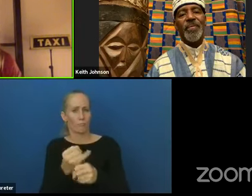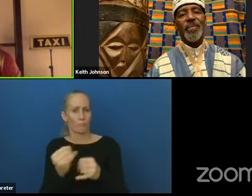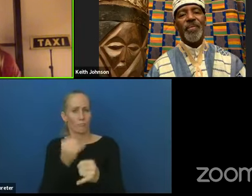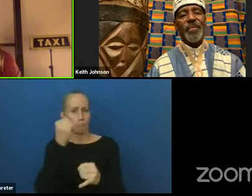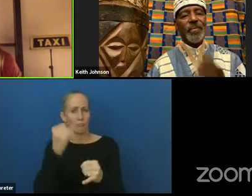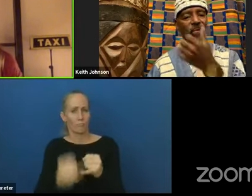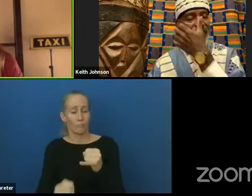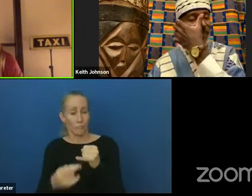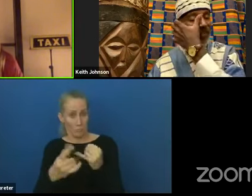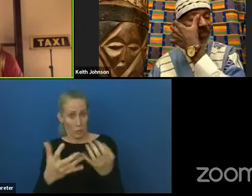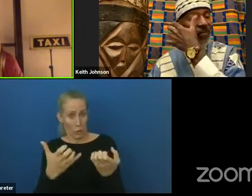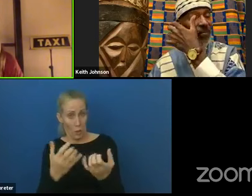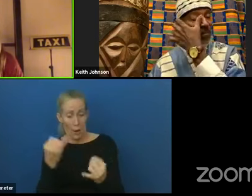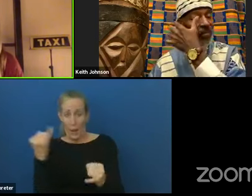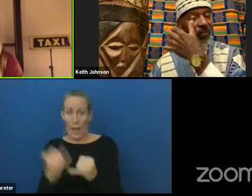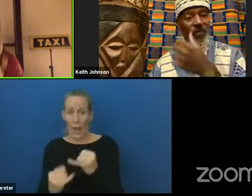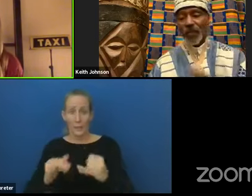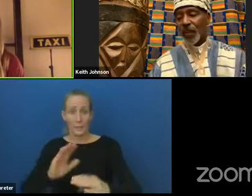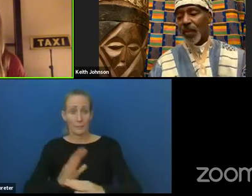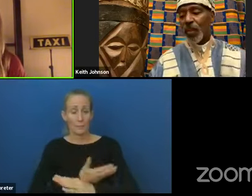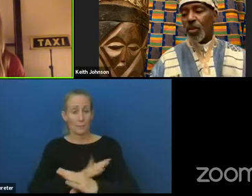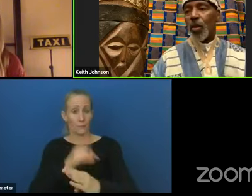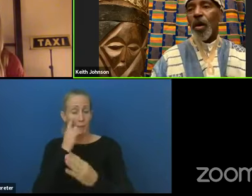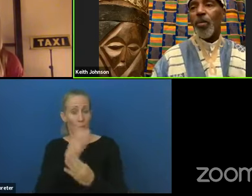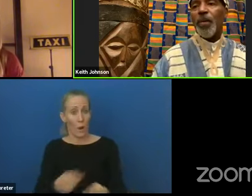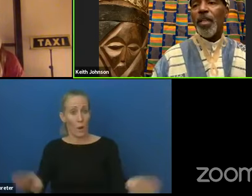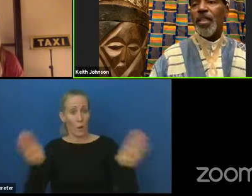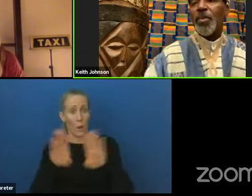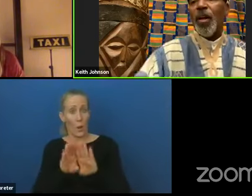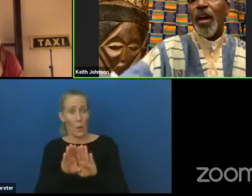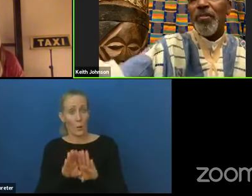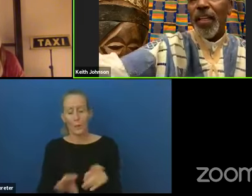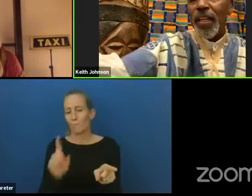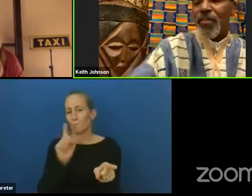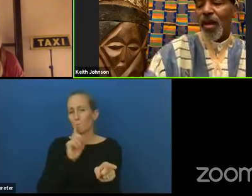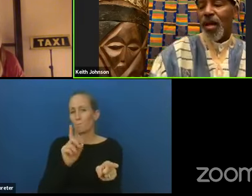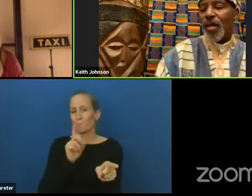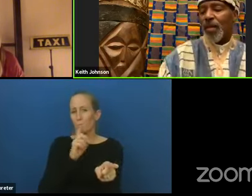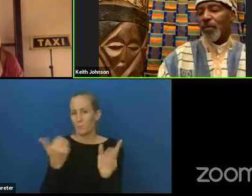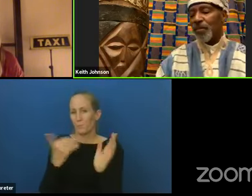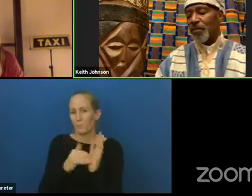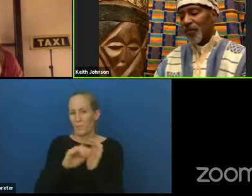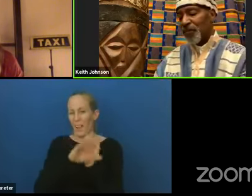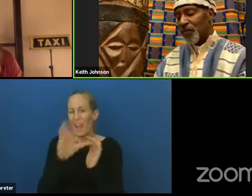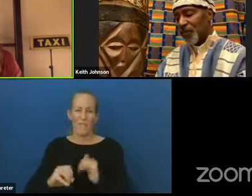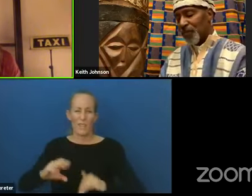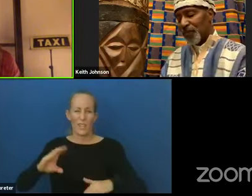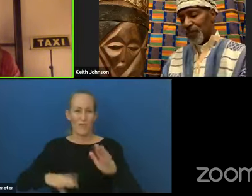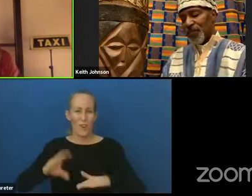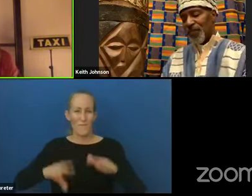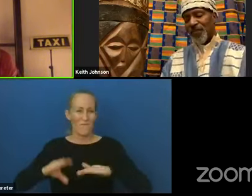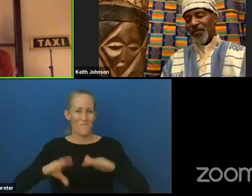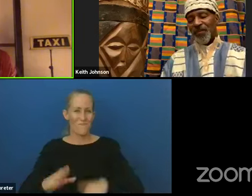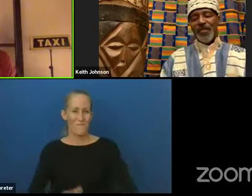anything to close us out this evening? Sure, I'll play some more African drum.